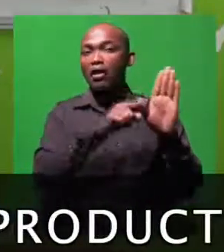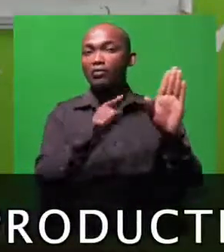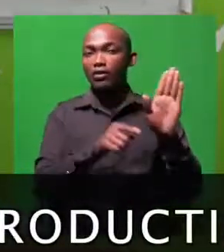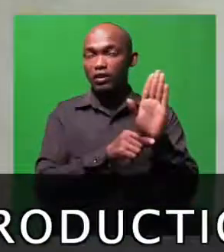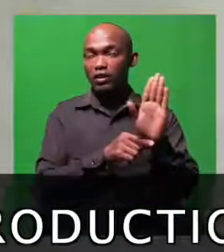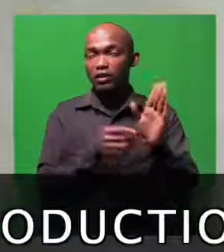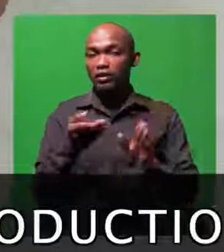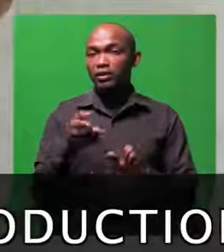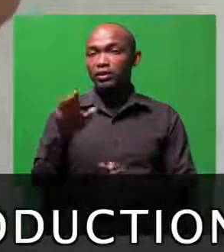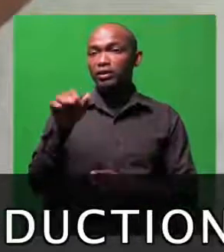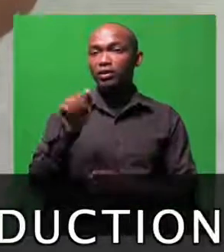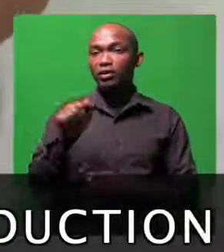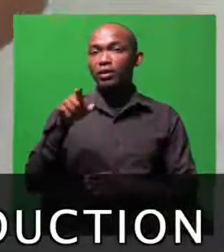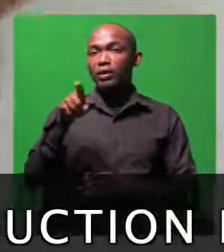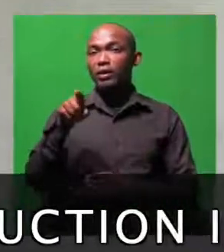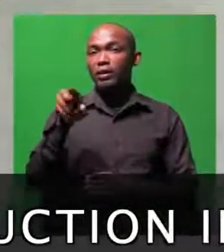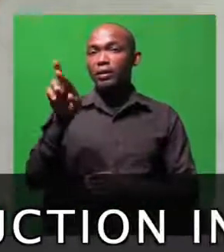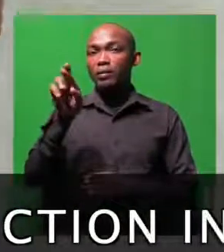communalism.